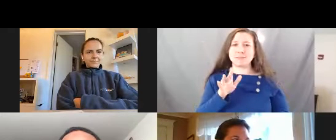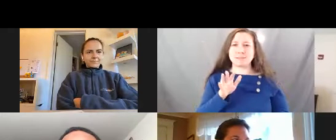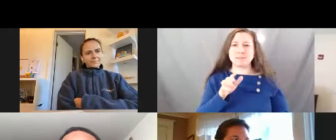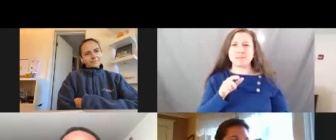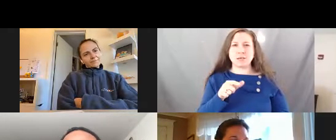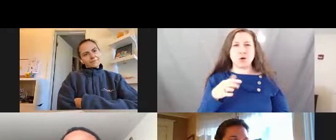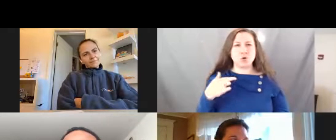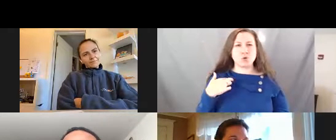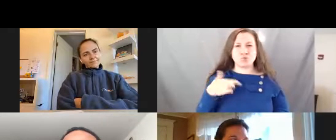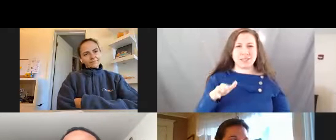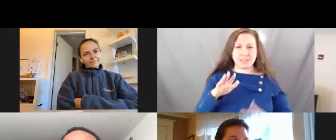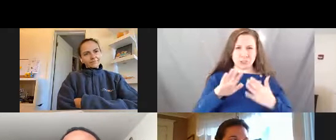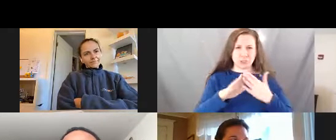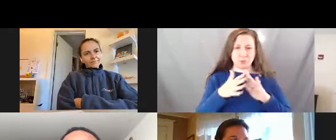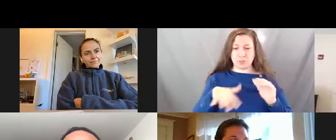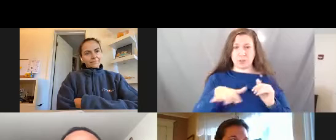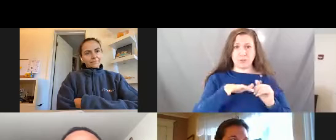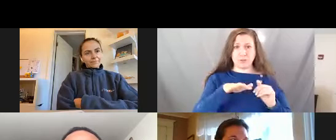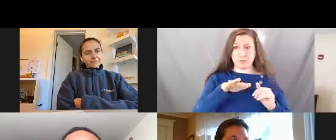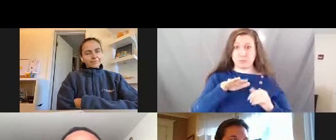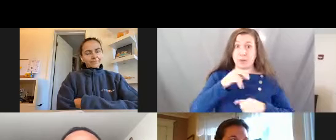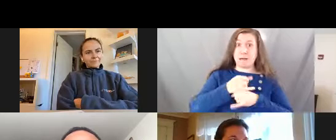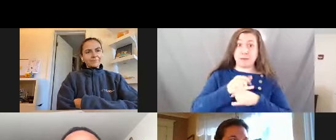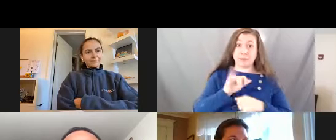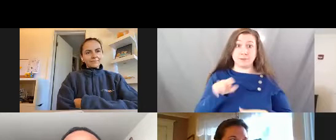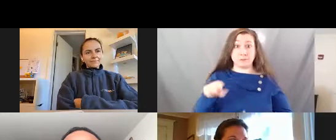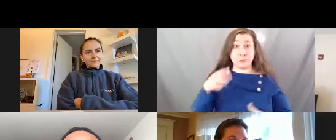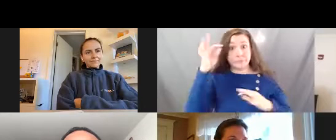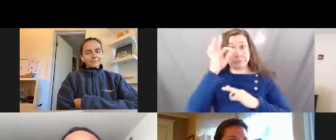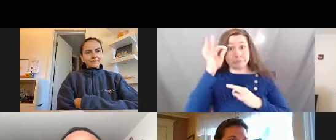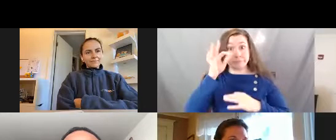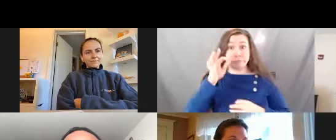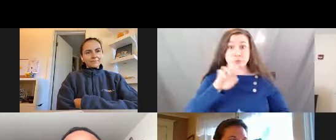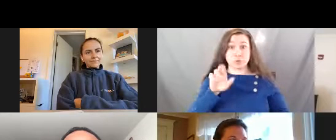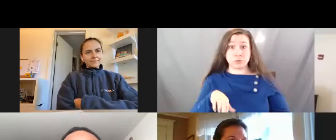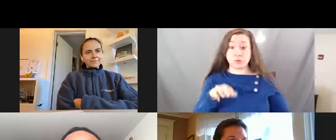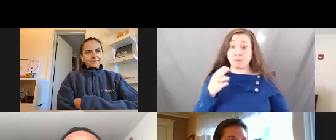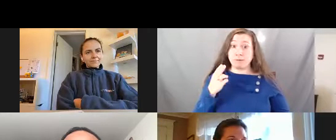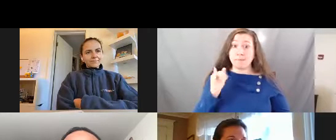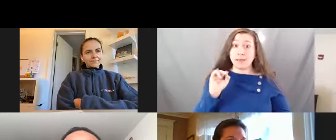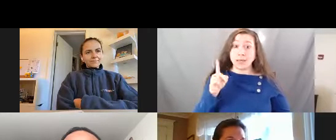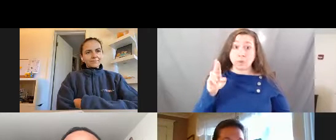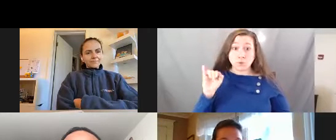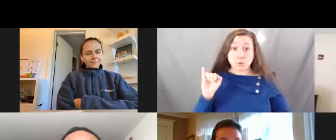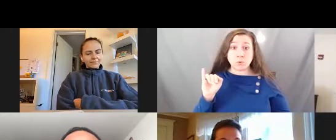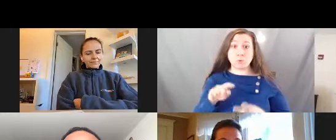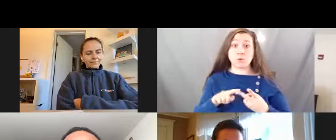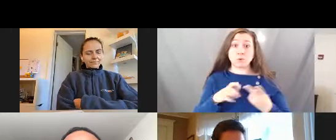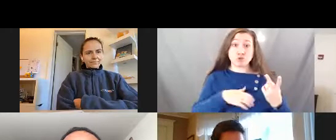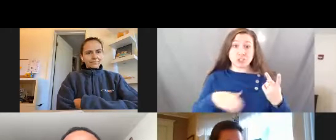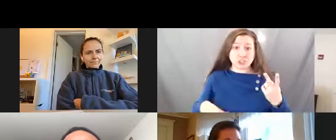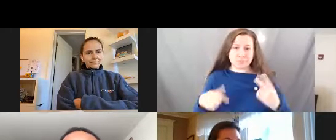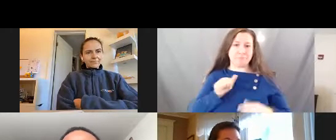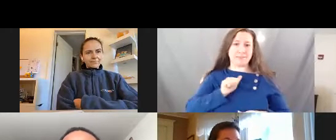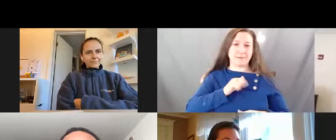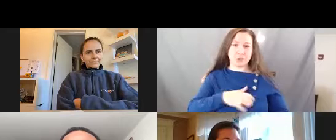religious community on campus, by the way, if no one knows, for Muslim, Hindus, and Christians. So I'm a Christian, so I used to